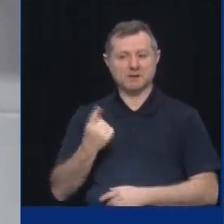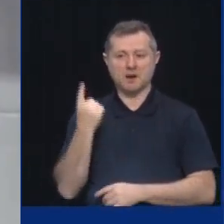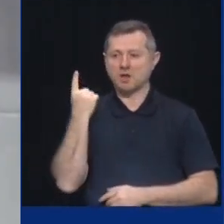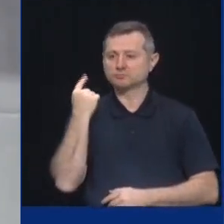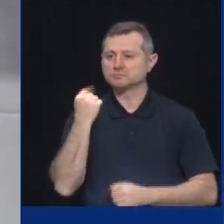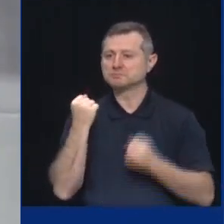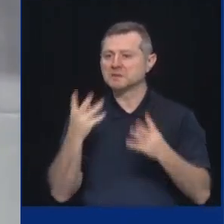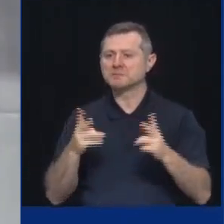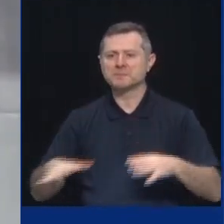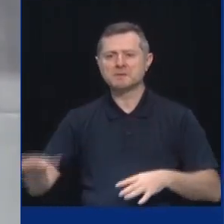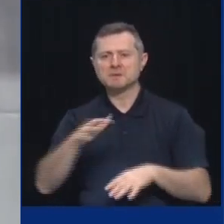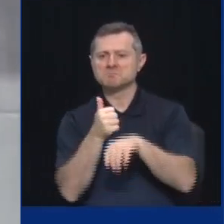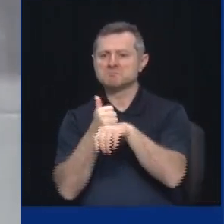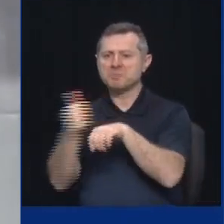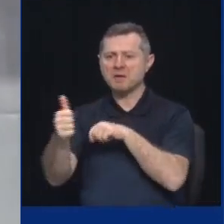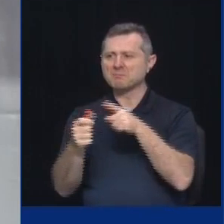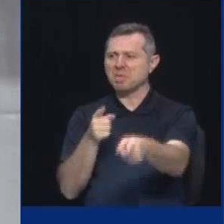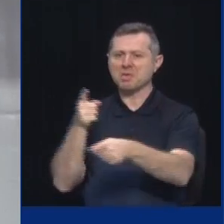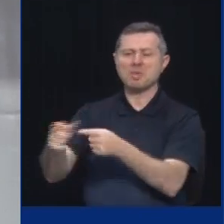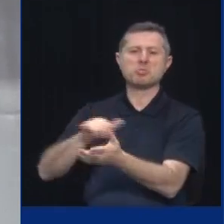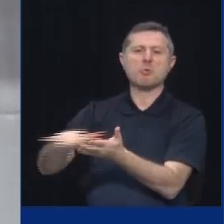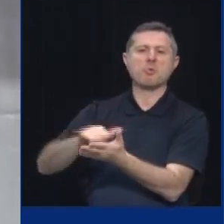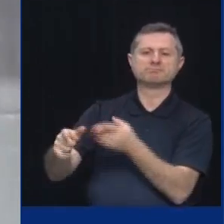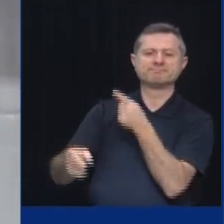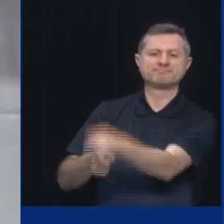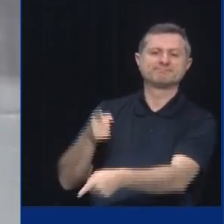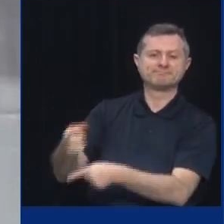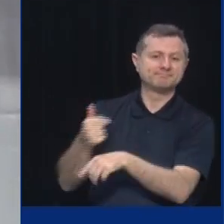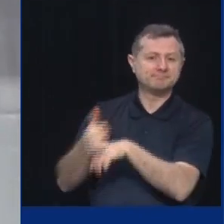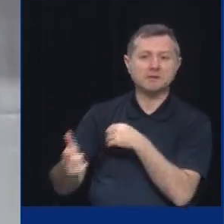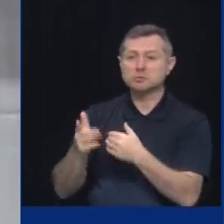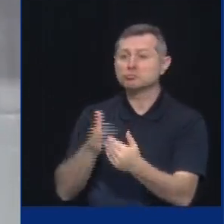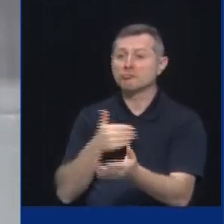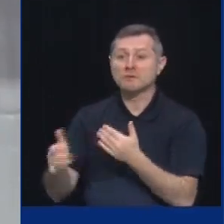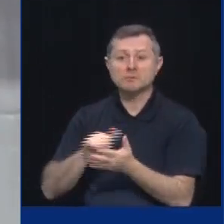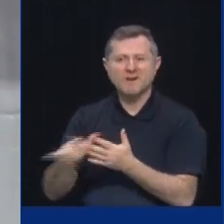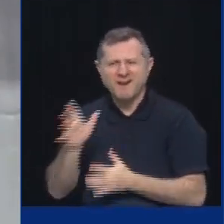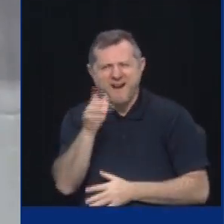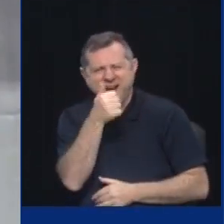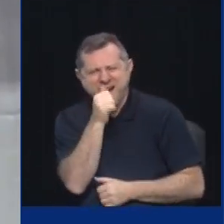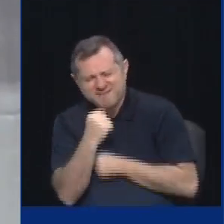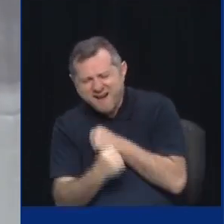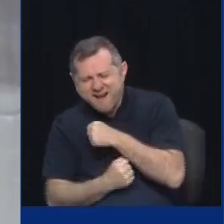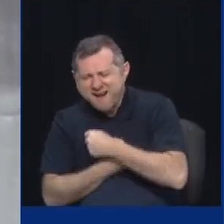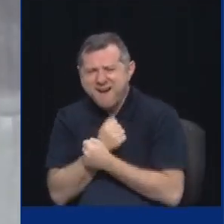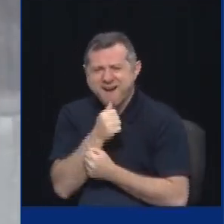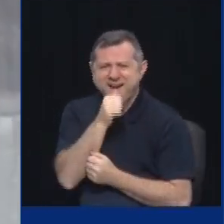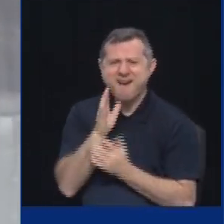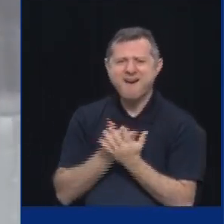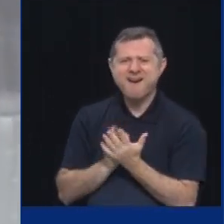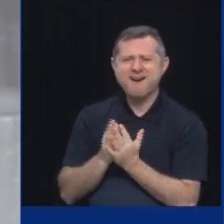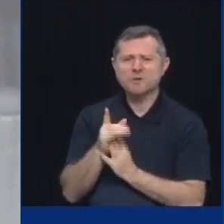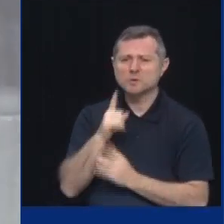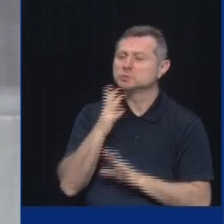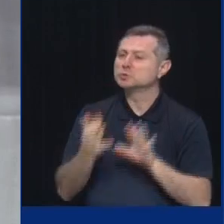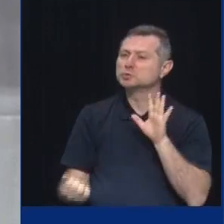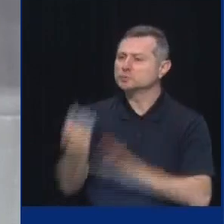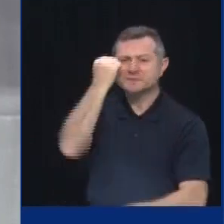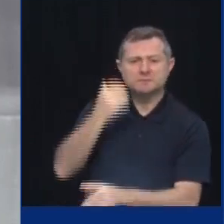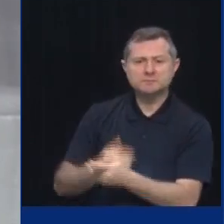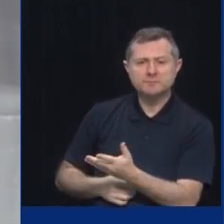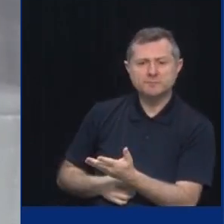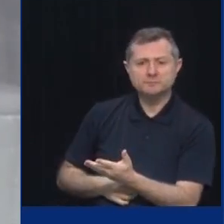York for New York's own demise with the COVID infection rate. Now, ignorant, because as Scott Burns will